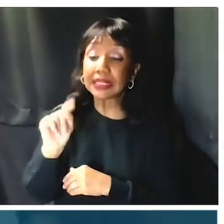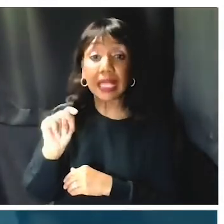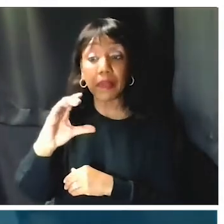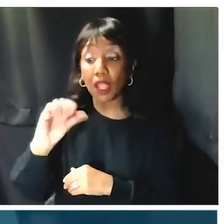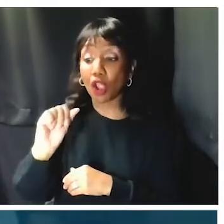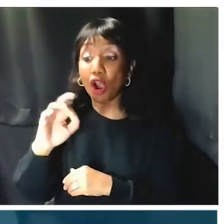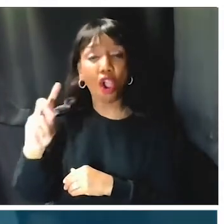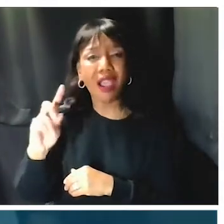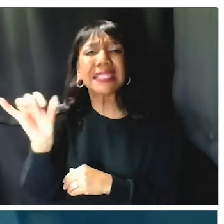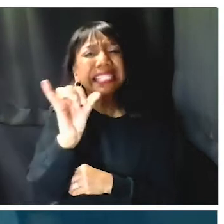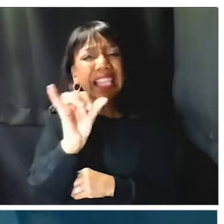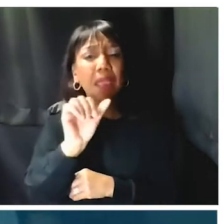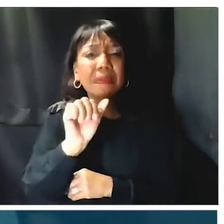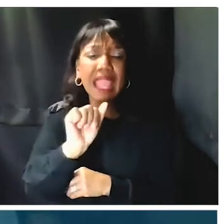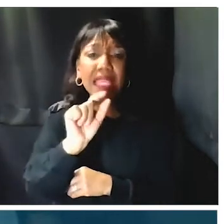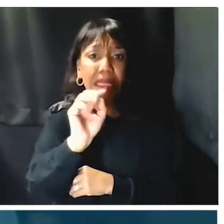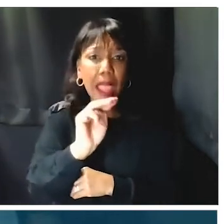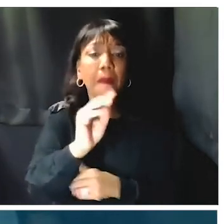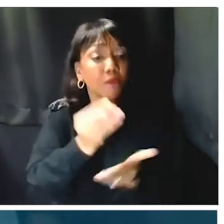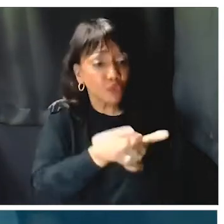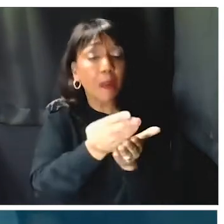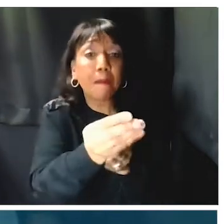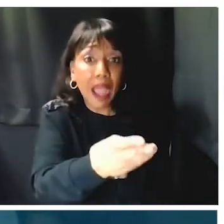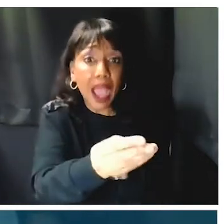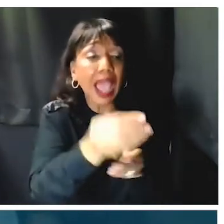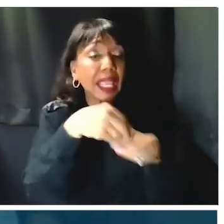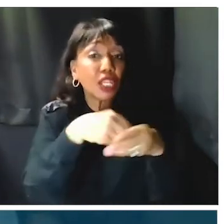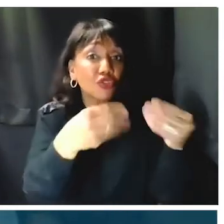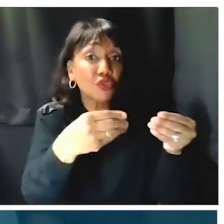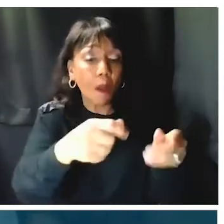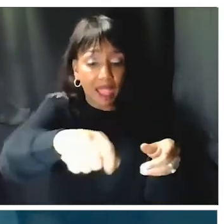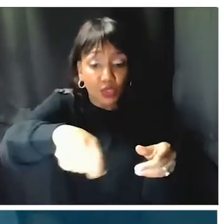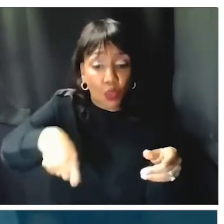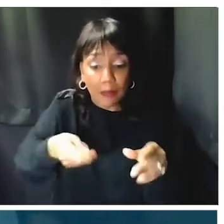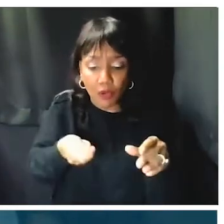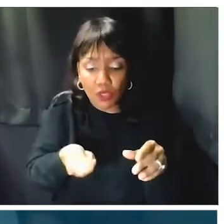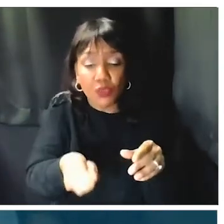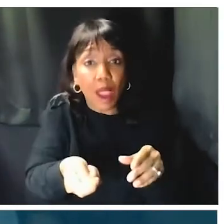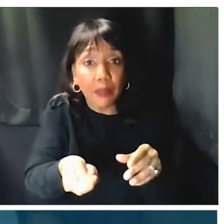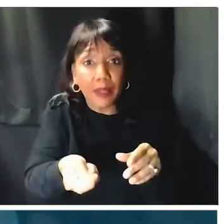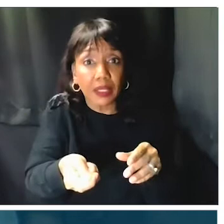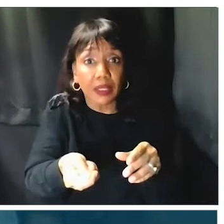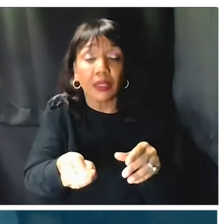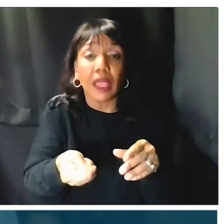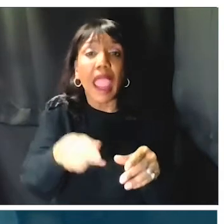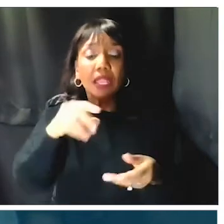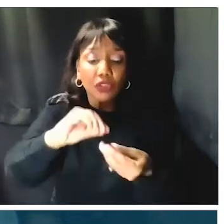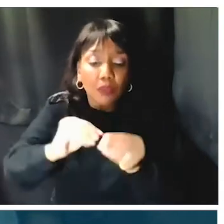card, but you can also make purchases from stores by swiping your card and or inserting your